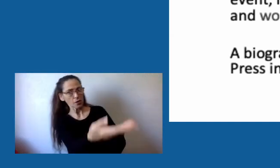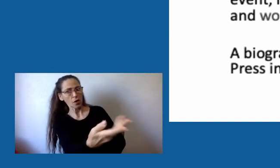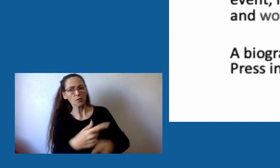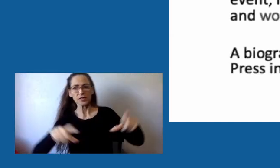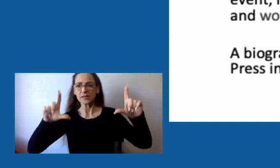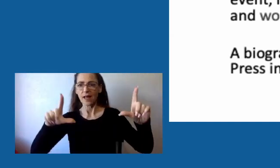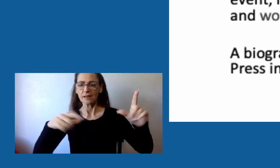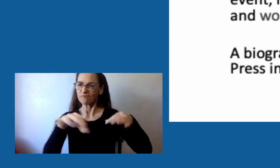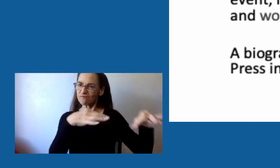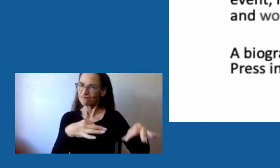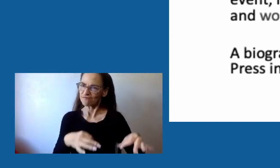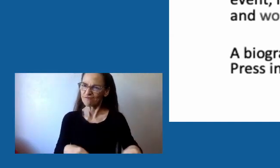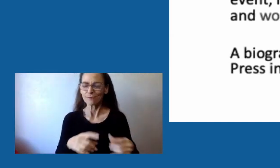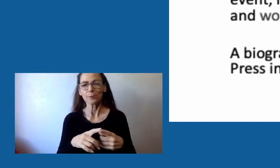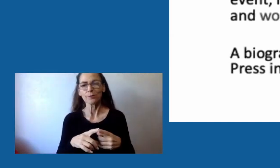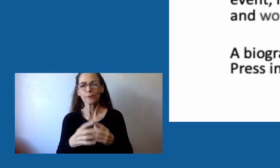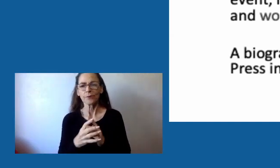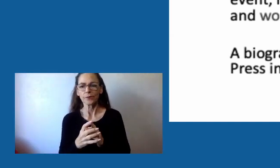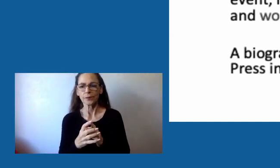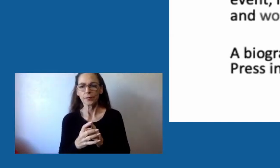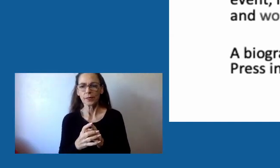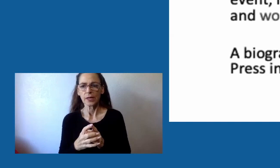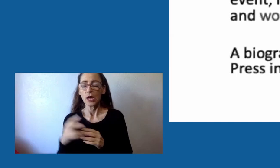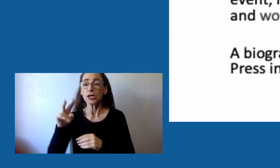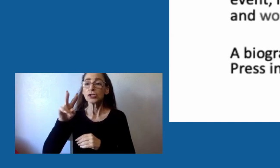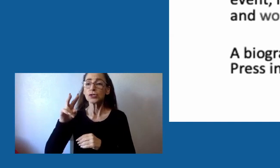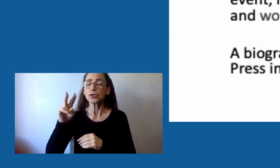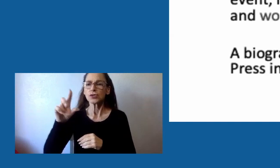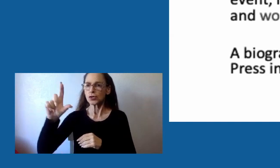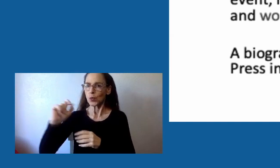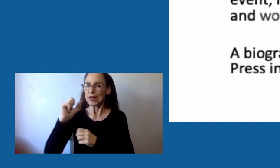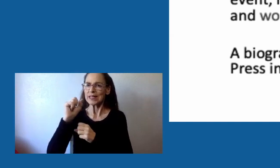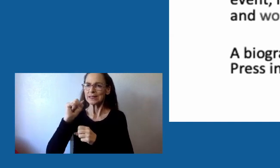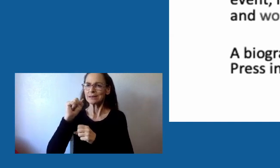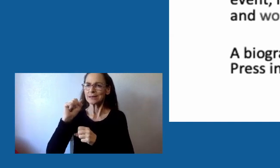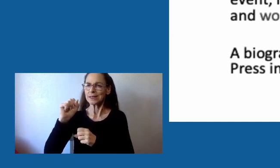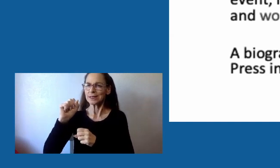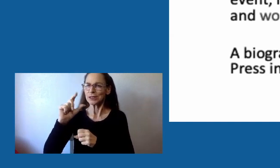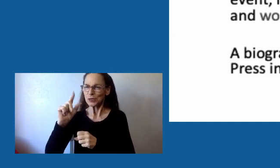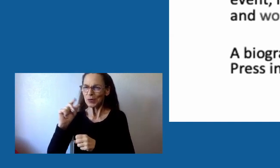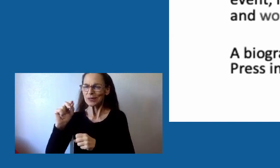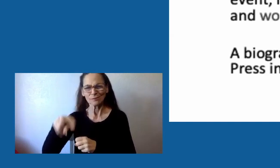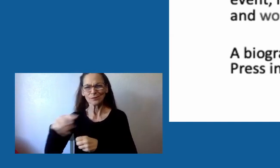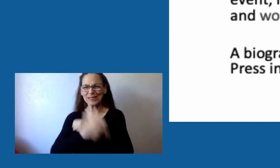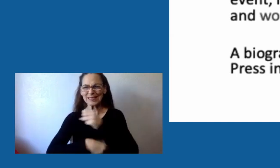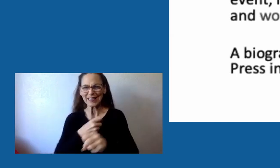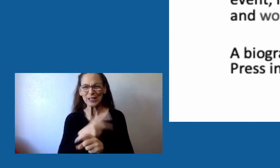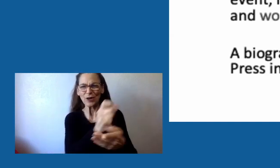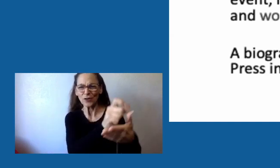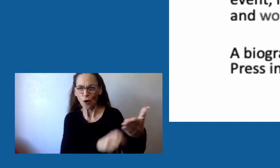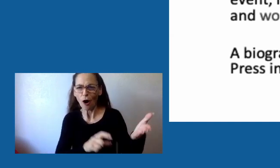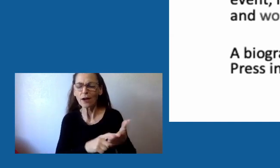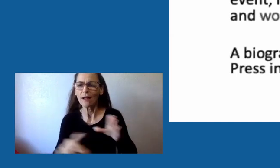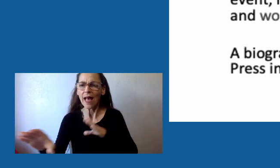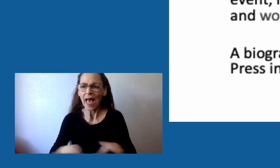Her column's in its 22nd year. She founded the Transgender Day of Remembrance. She currently is active